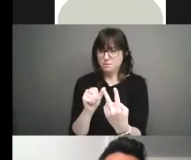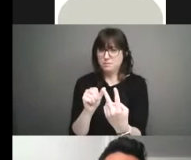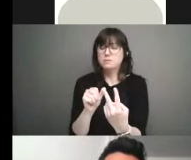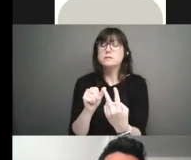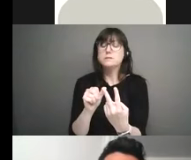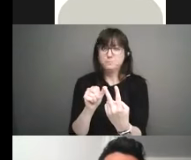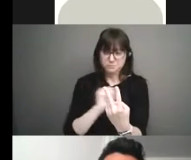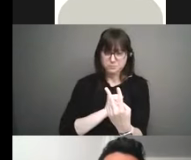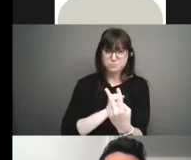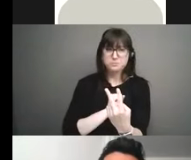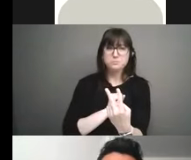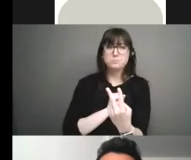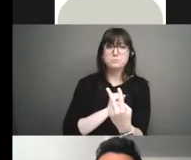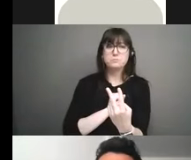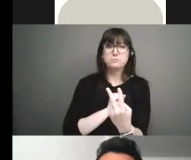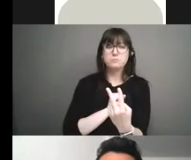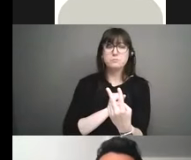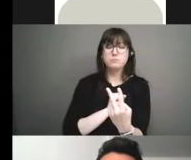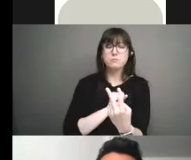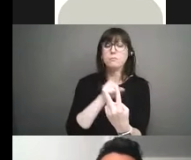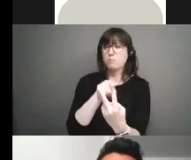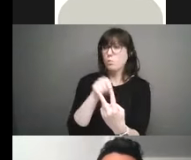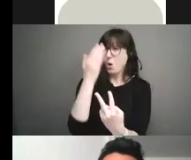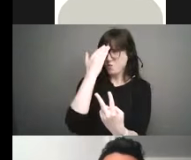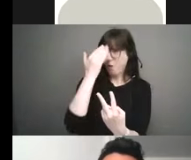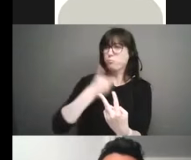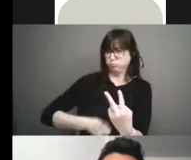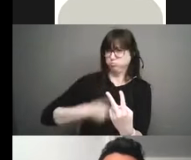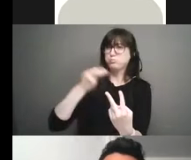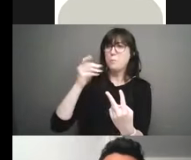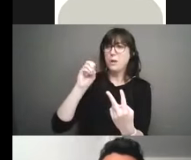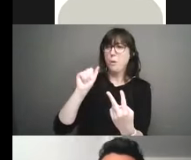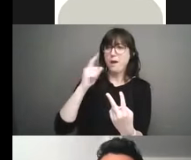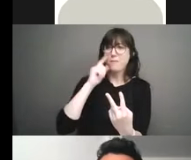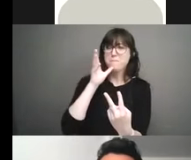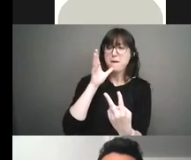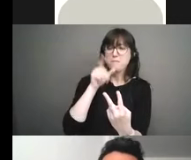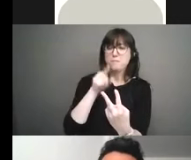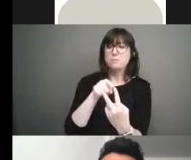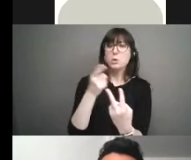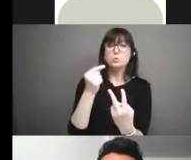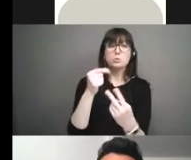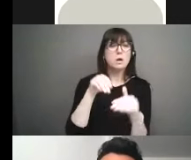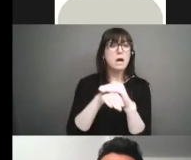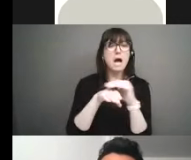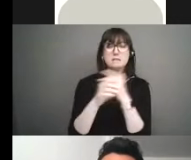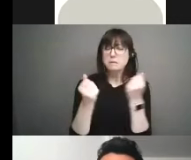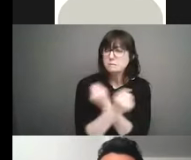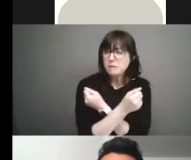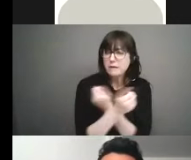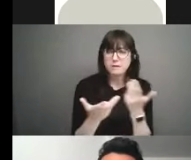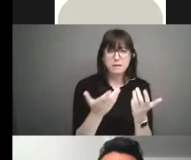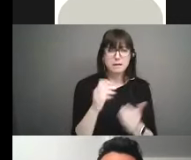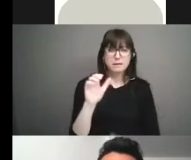her attorney. And the son that knew that he was the attorney for the mother had access to all of her assets